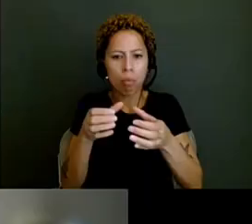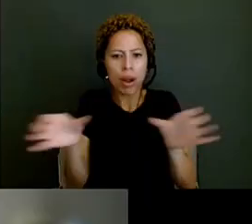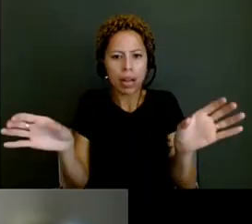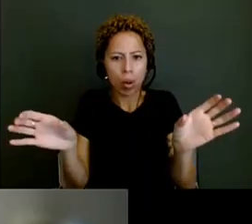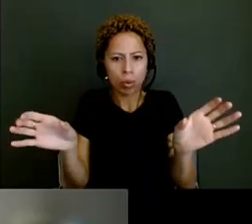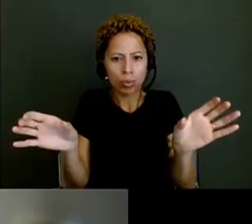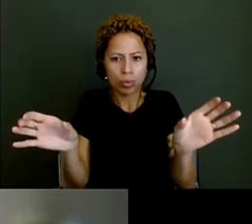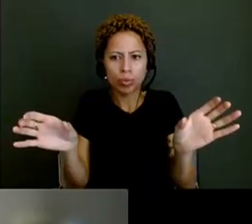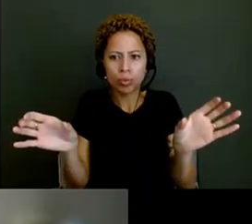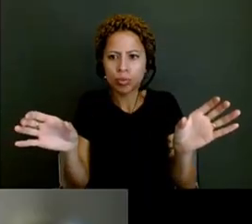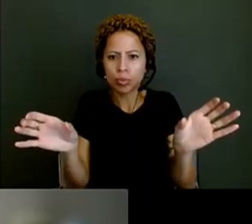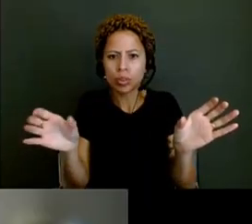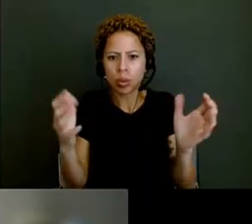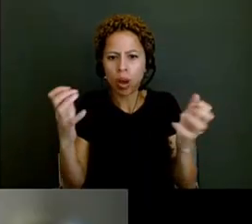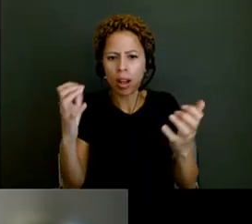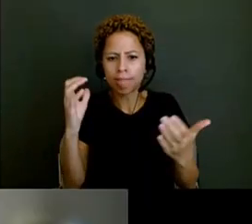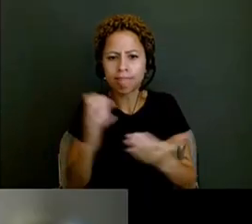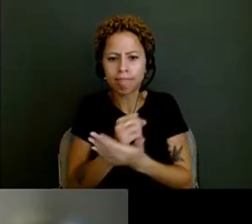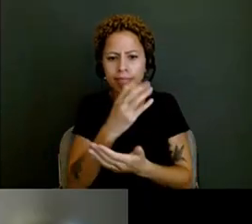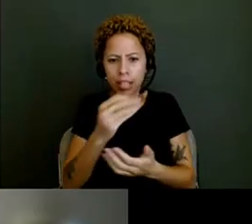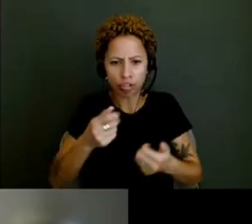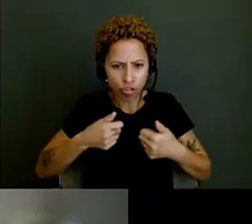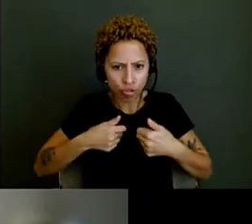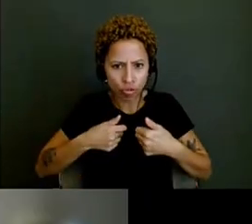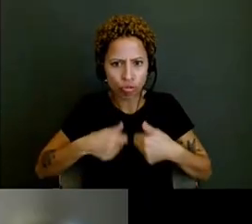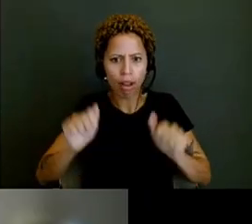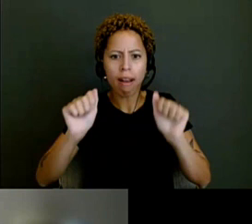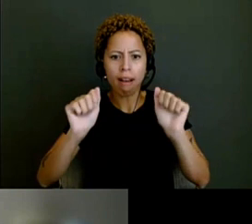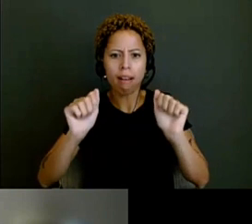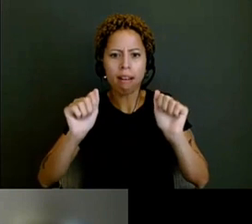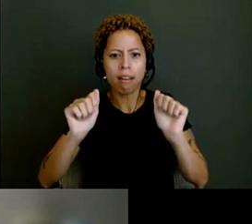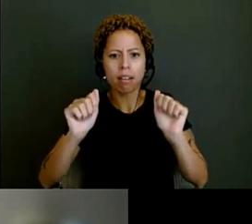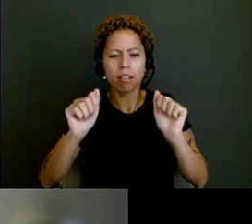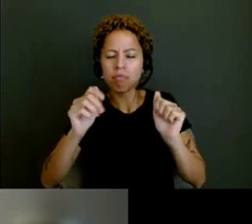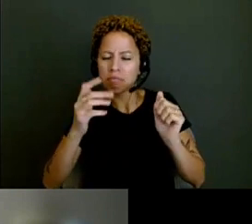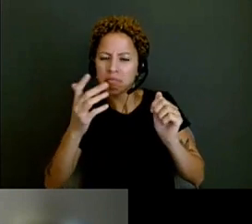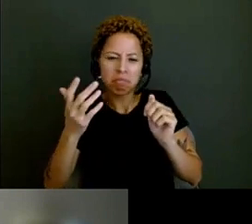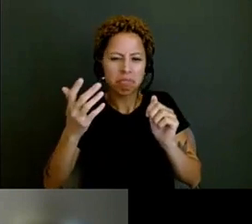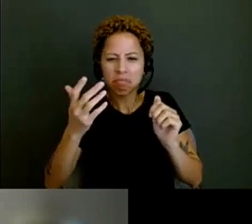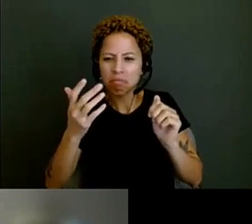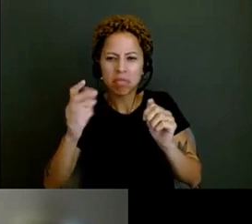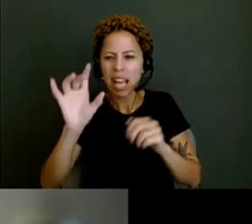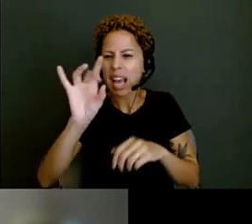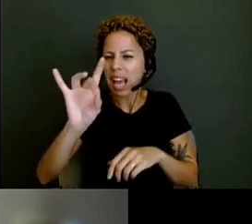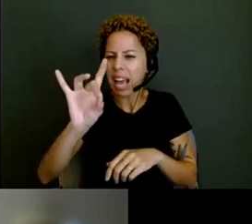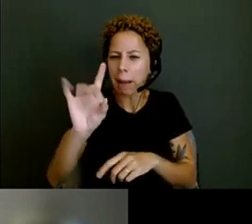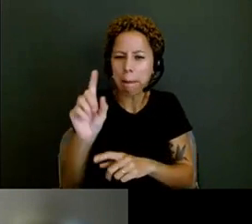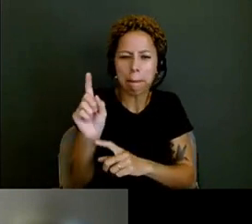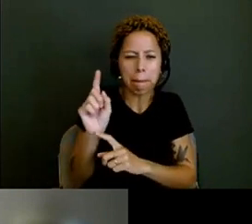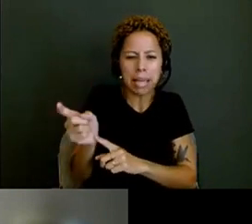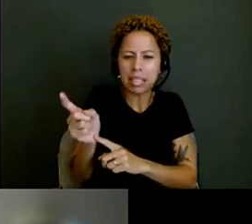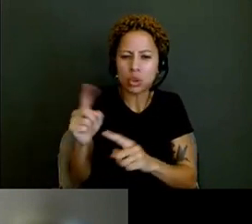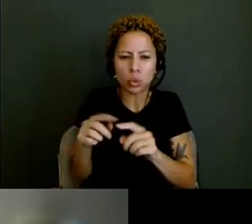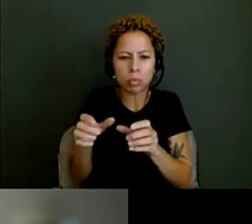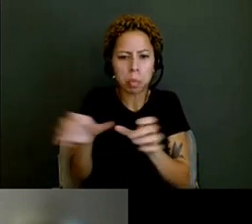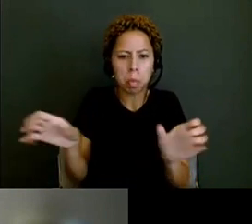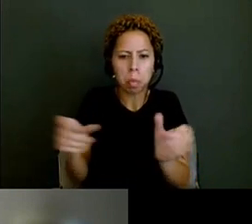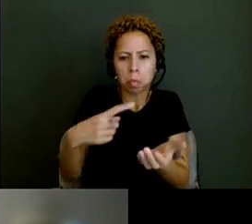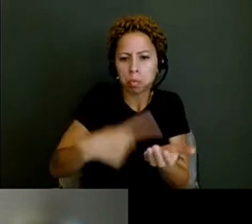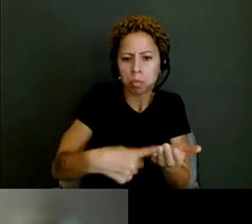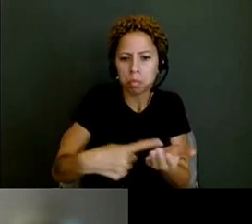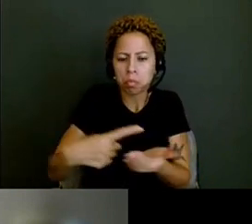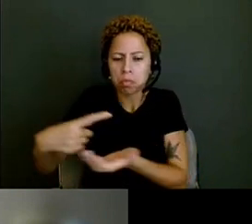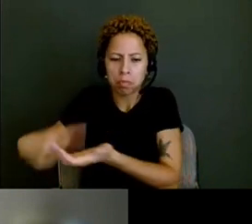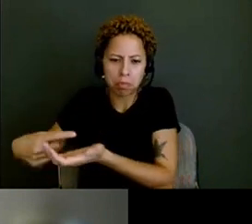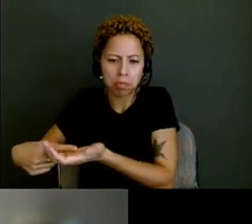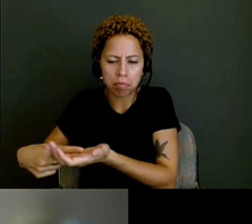in and then try that. So I'm going to set up the breakout rooms and send you off for around 8 minutes, because we just want to wrap up at the end, but 8